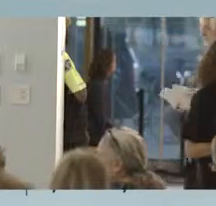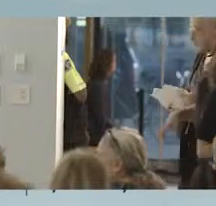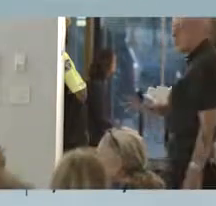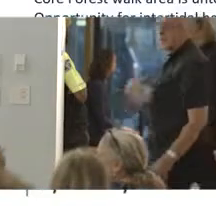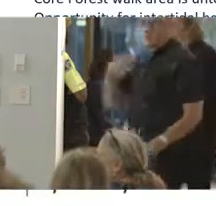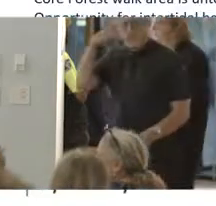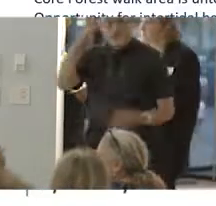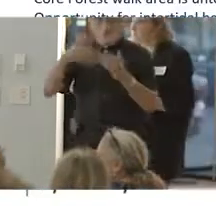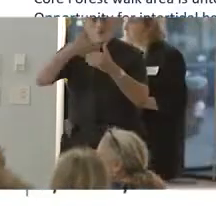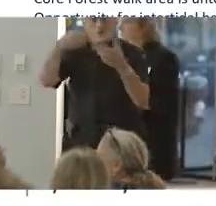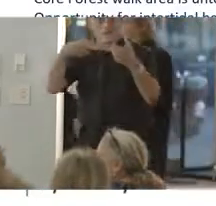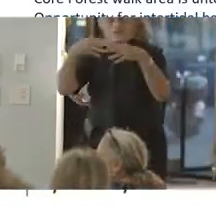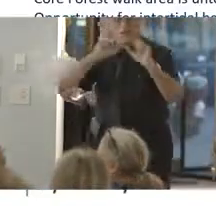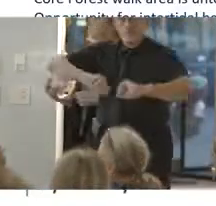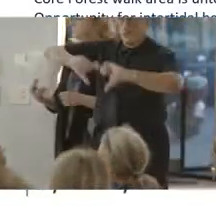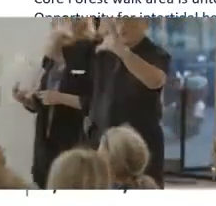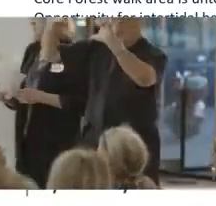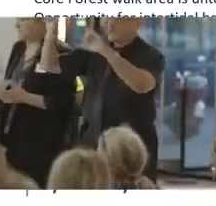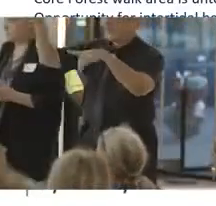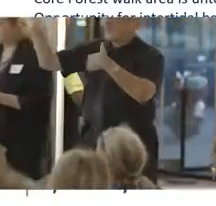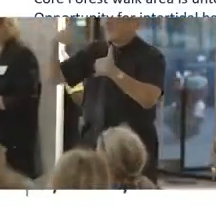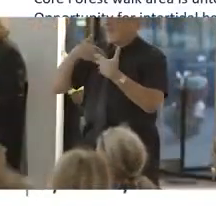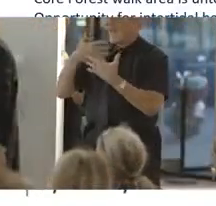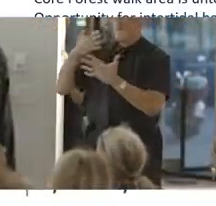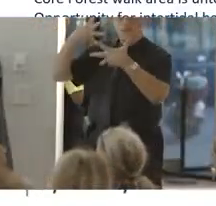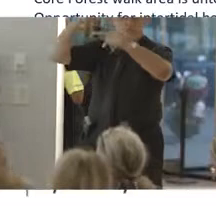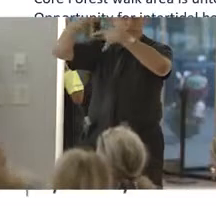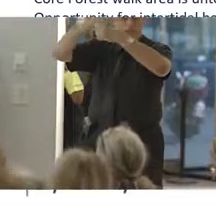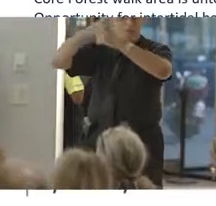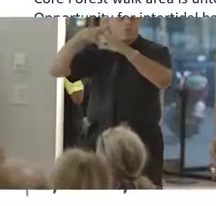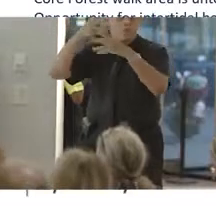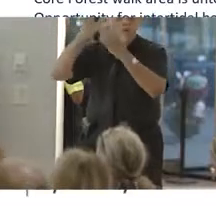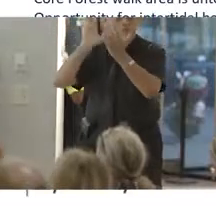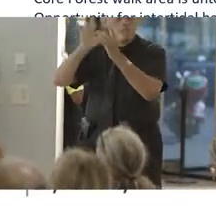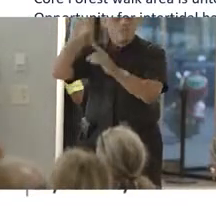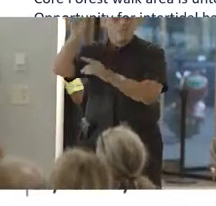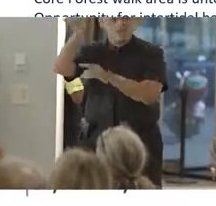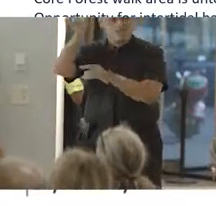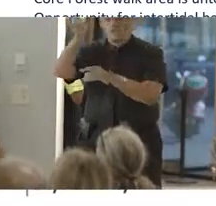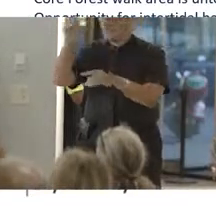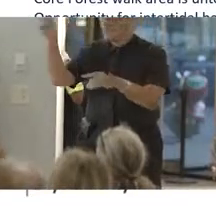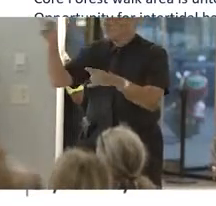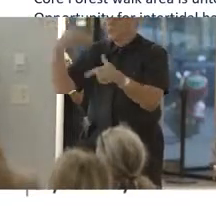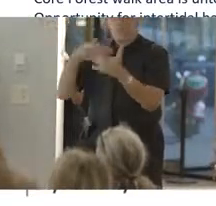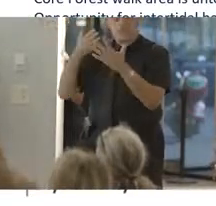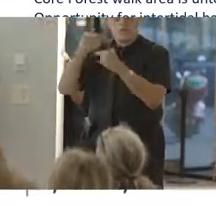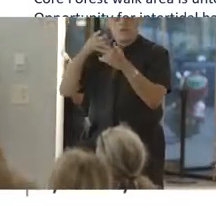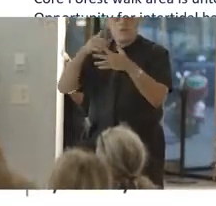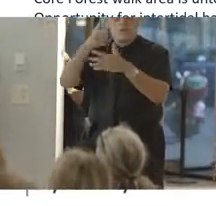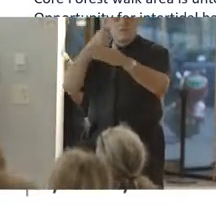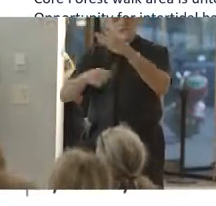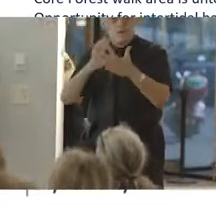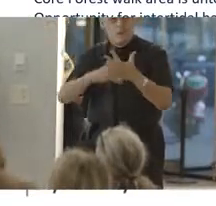next slide, we have a sort of summary of the considerations, and we really just have some sub options because